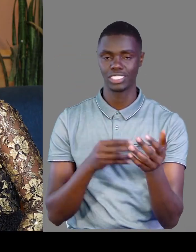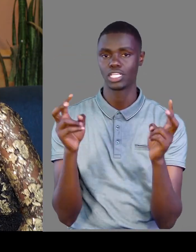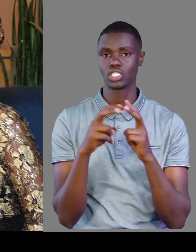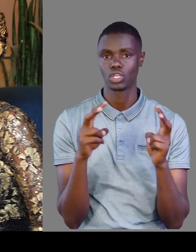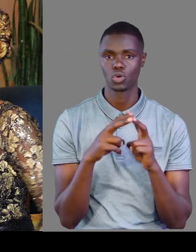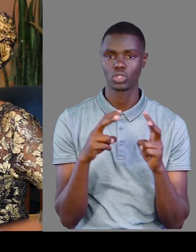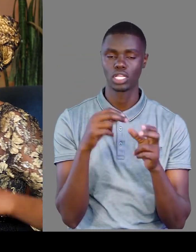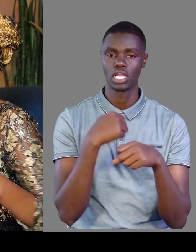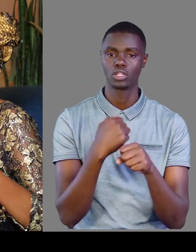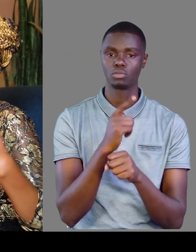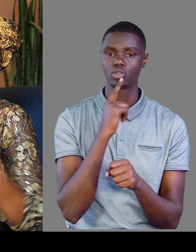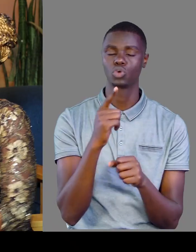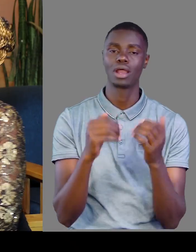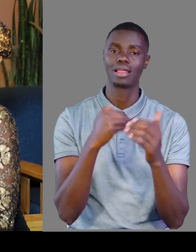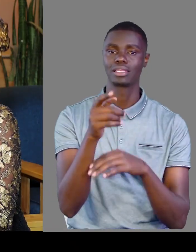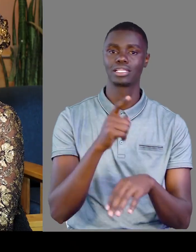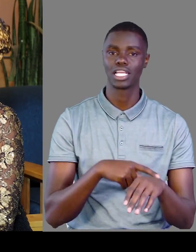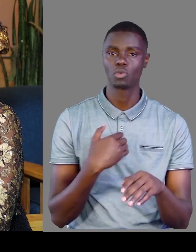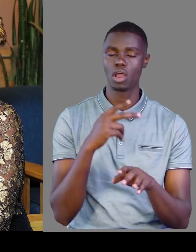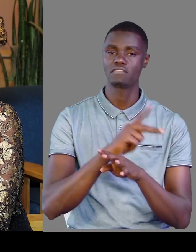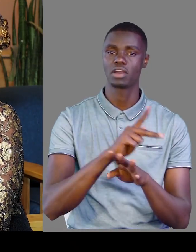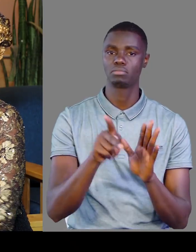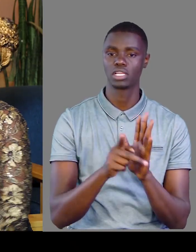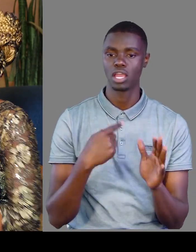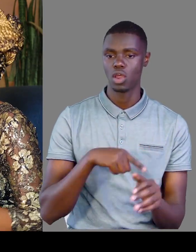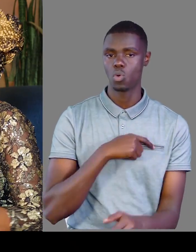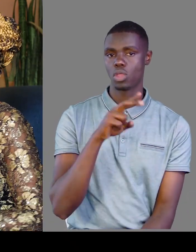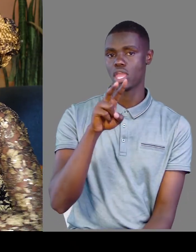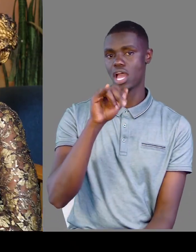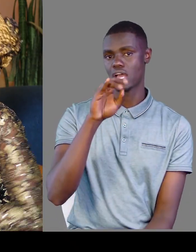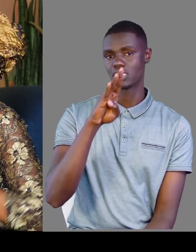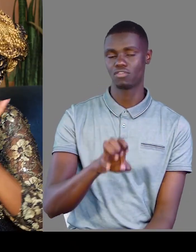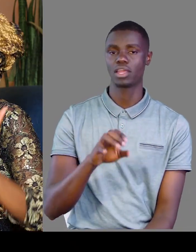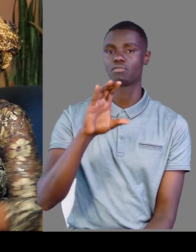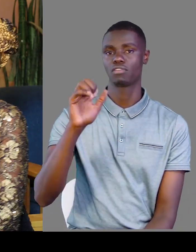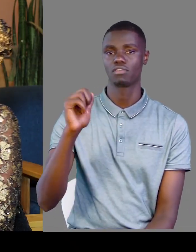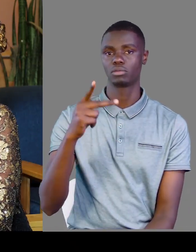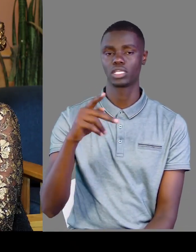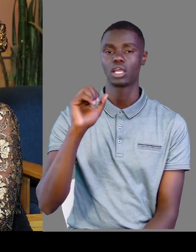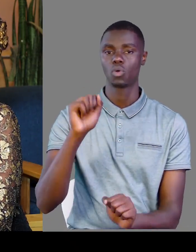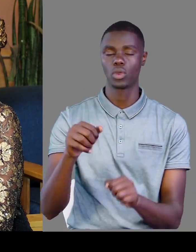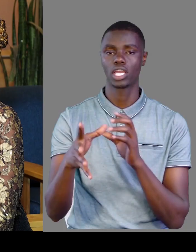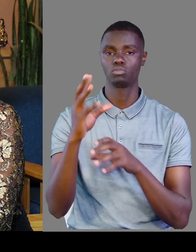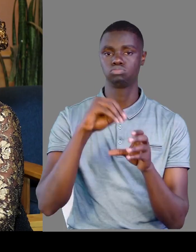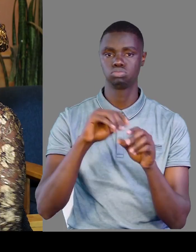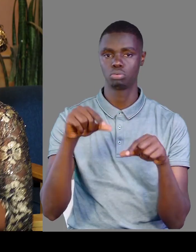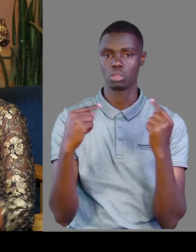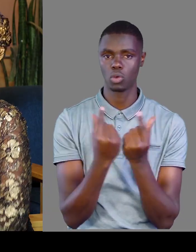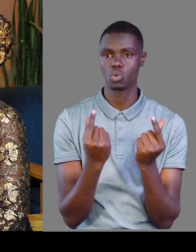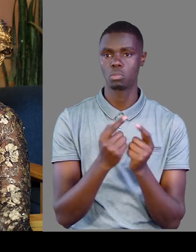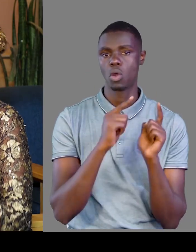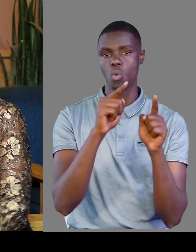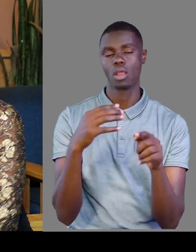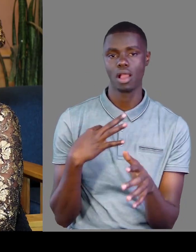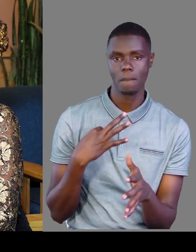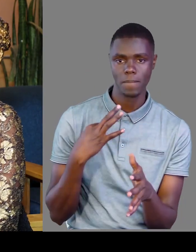exchange contact after this to make sure the next time you're having any project, we as the Vibe Check can actually be part of your group. We just